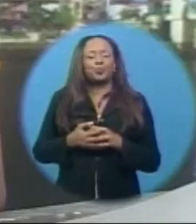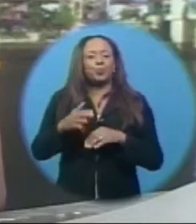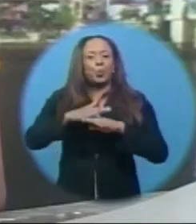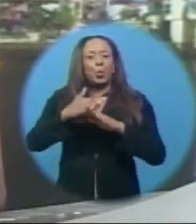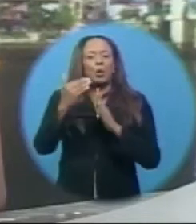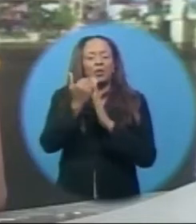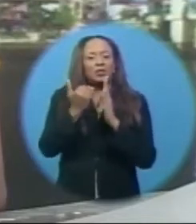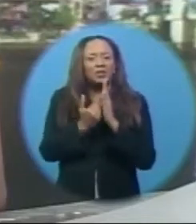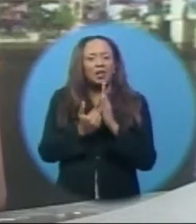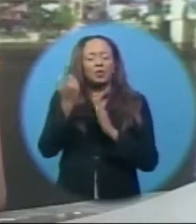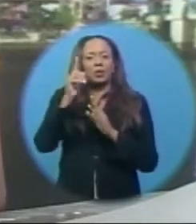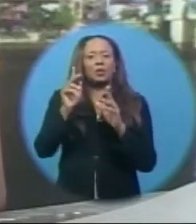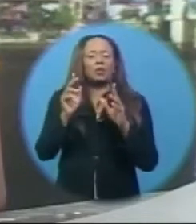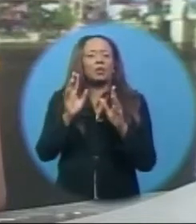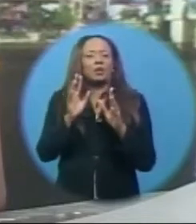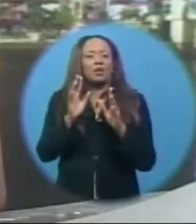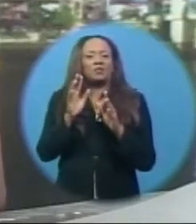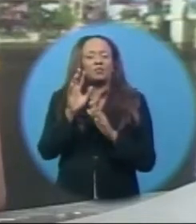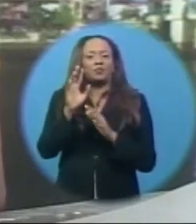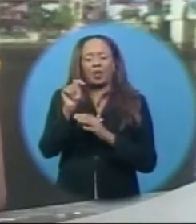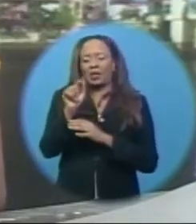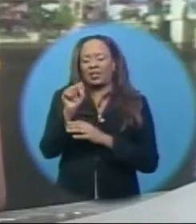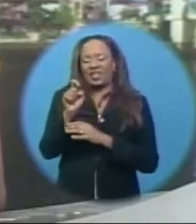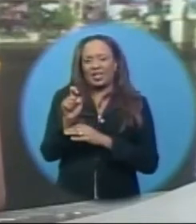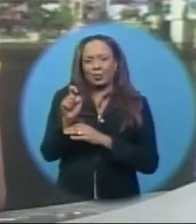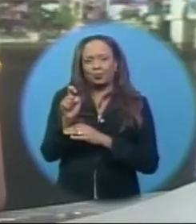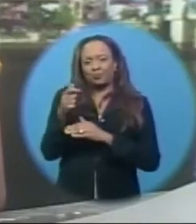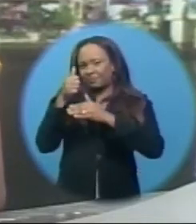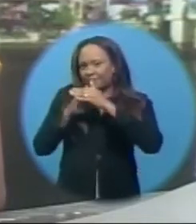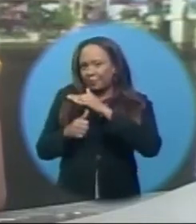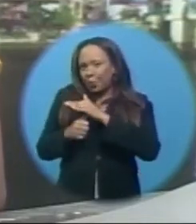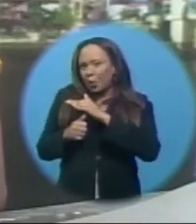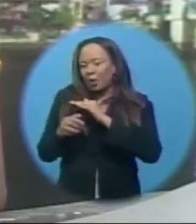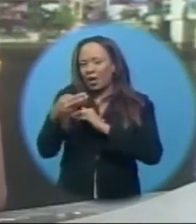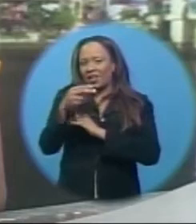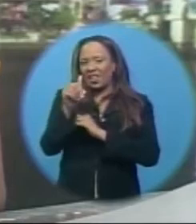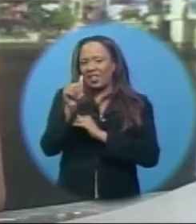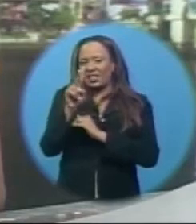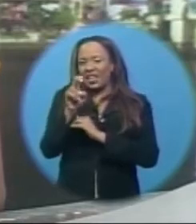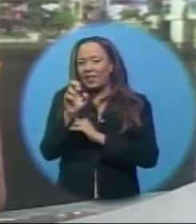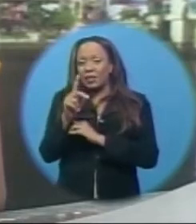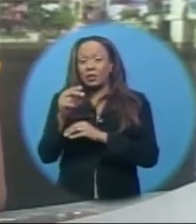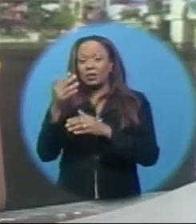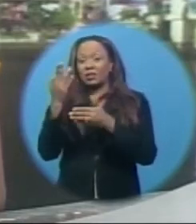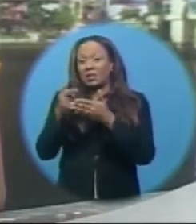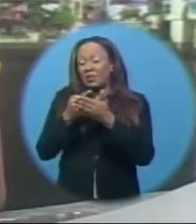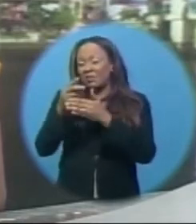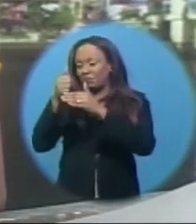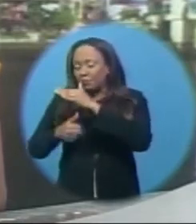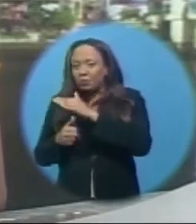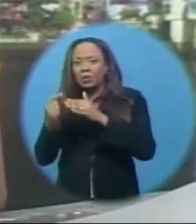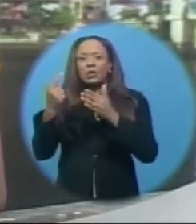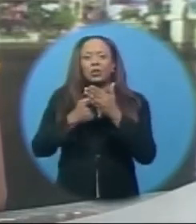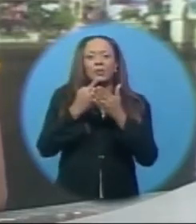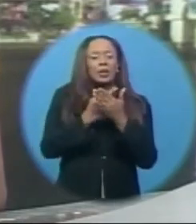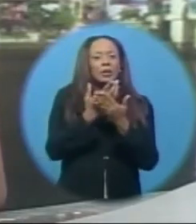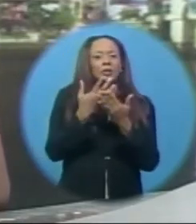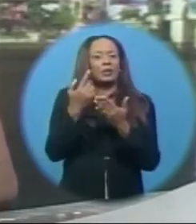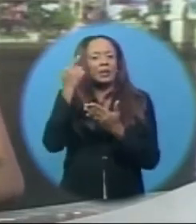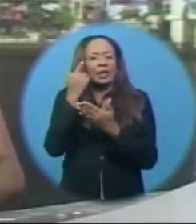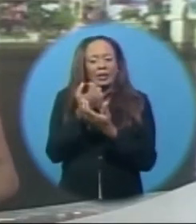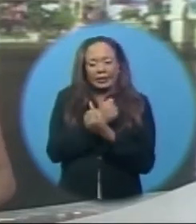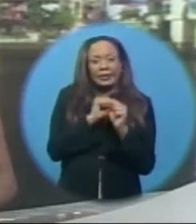tax havens after 10 months of investigations by EU officials. Caribbean countries have in the past been very